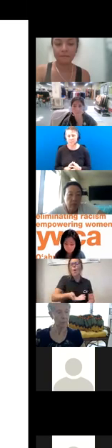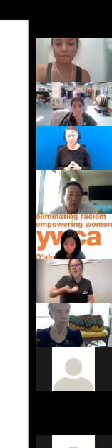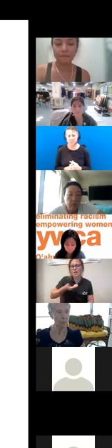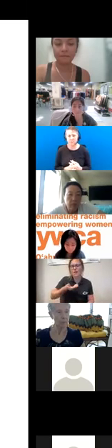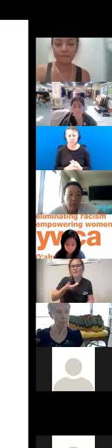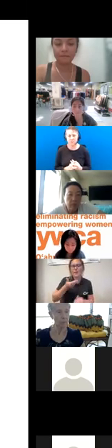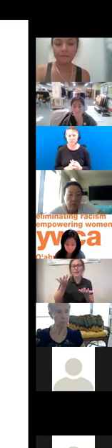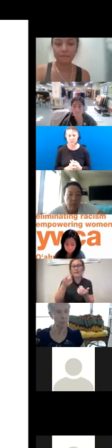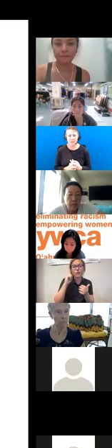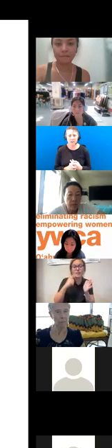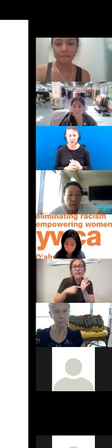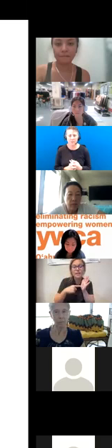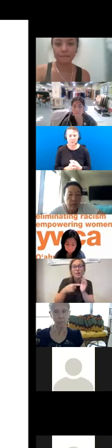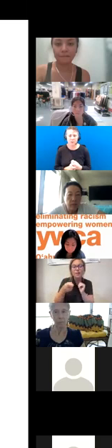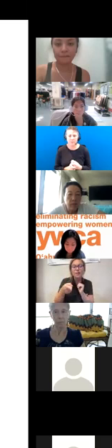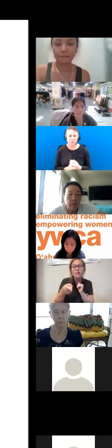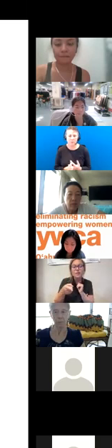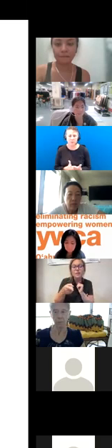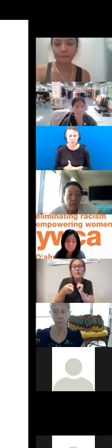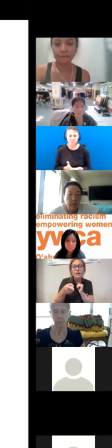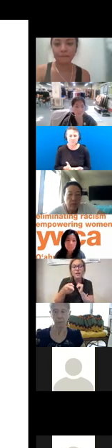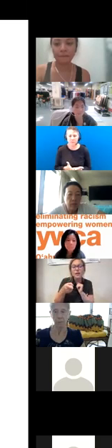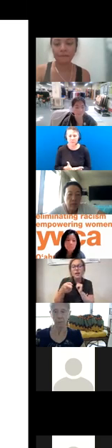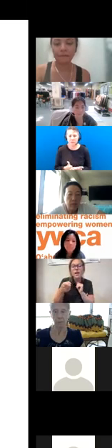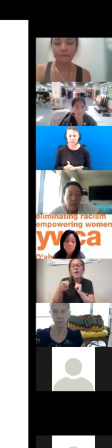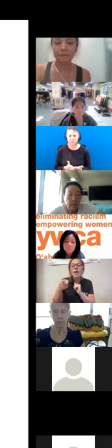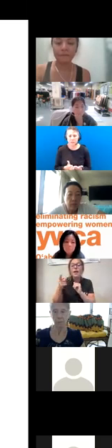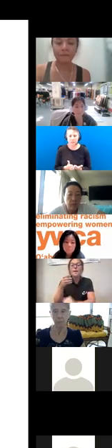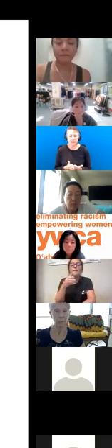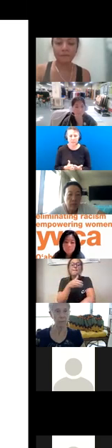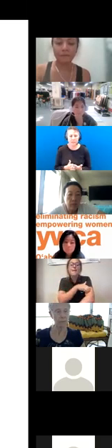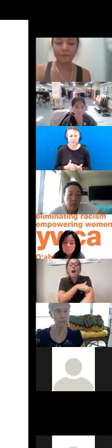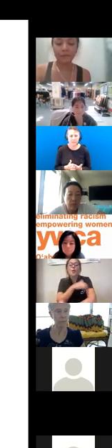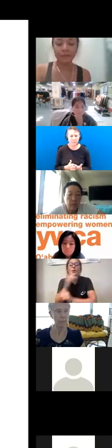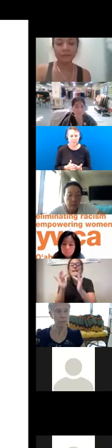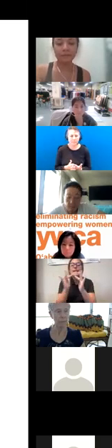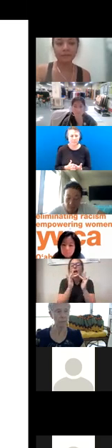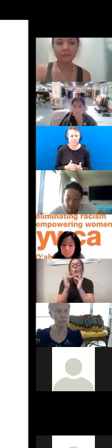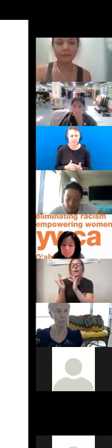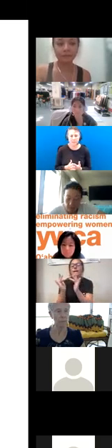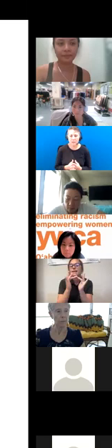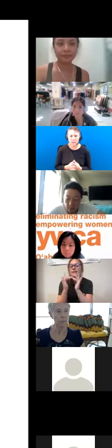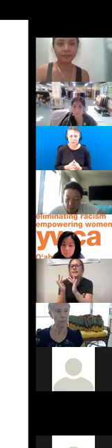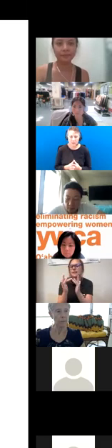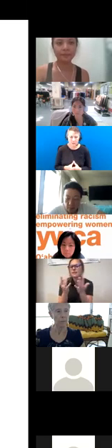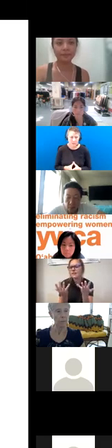deaf-blind people that you need, that you want to make them welcome, like